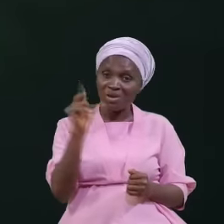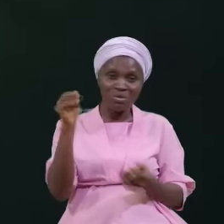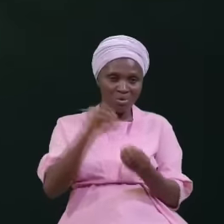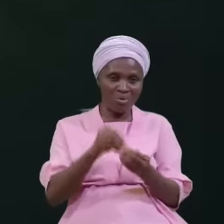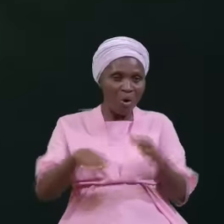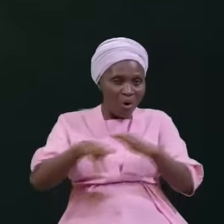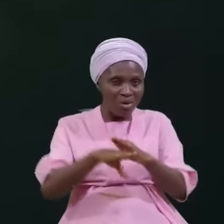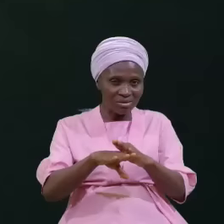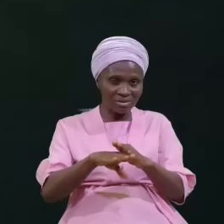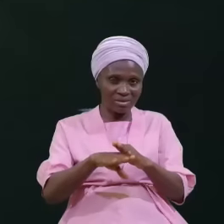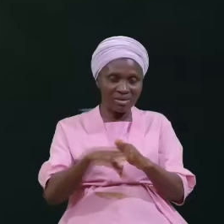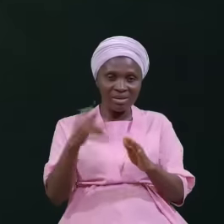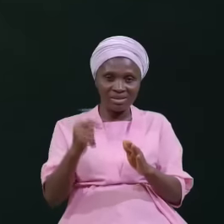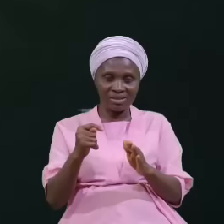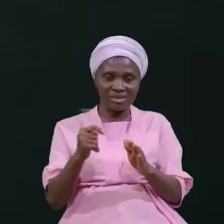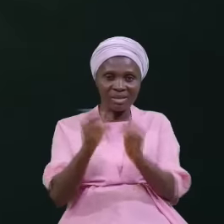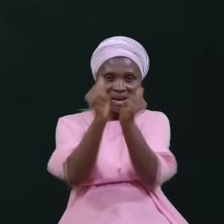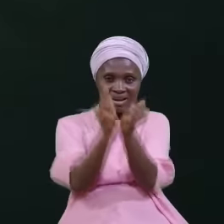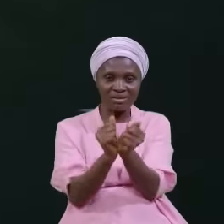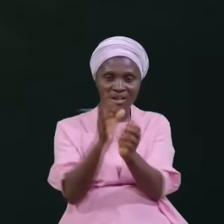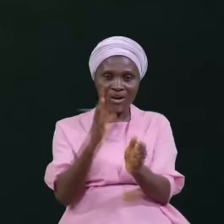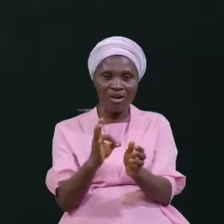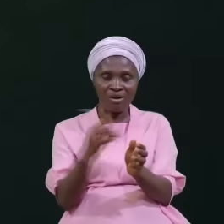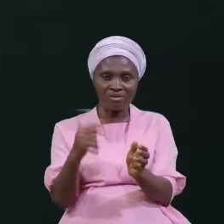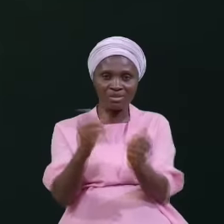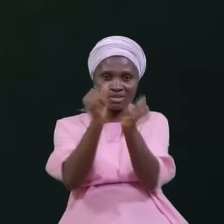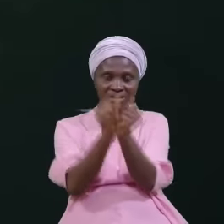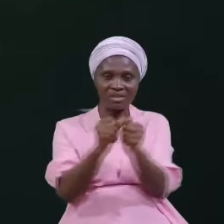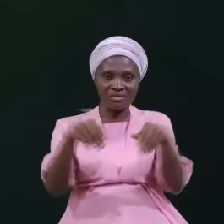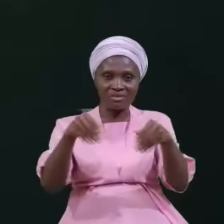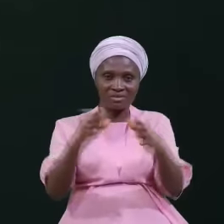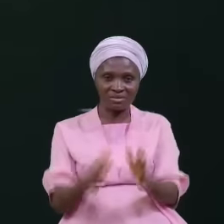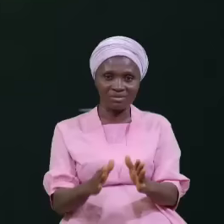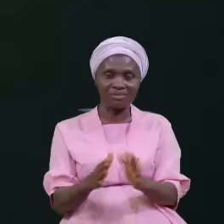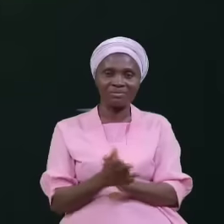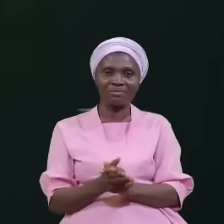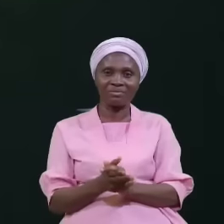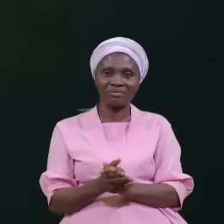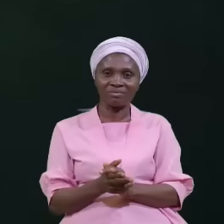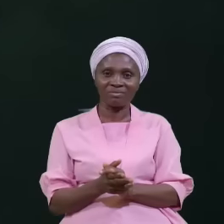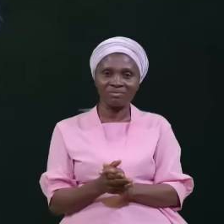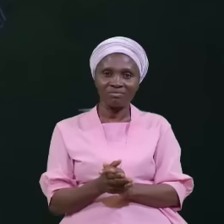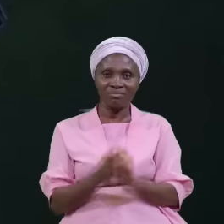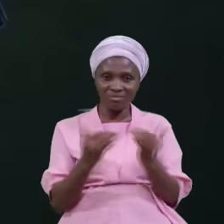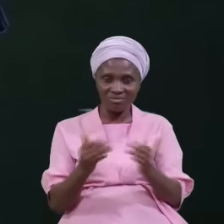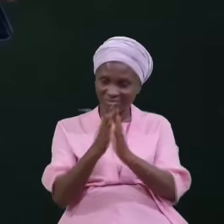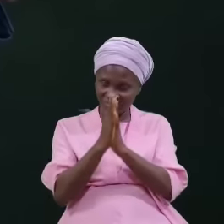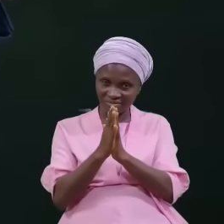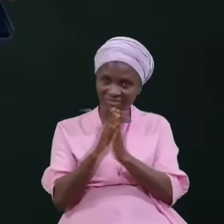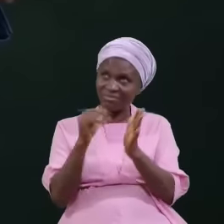the captivity of the slave traders. Say, Lord, I belong to you